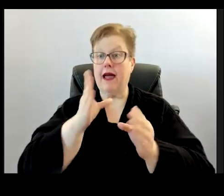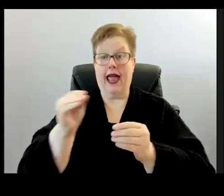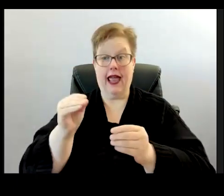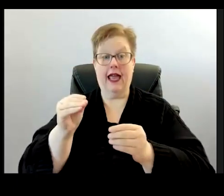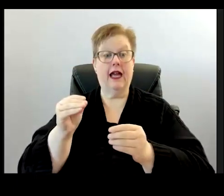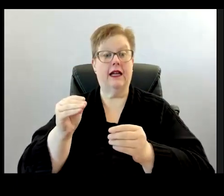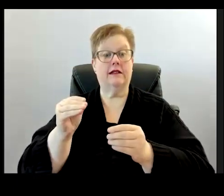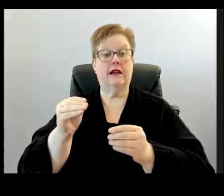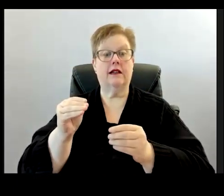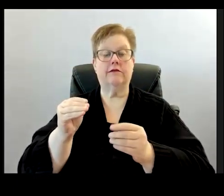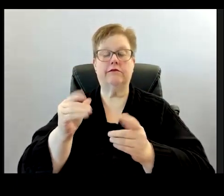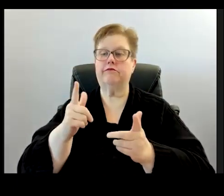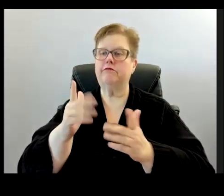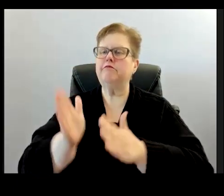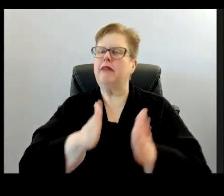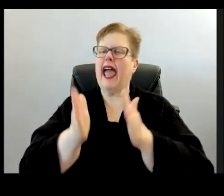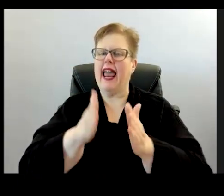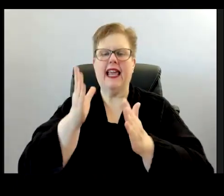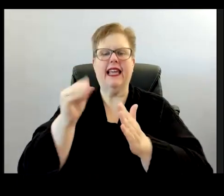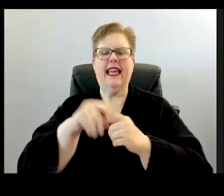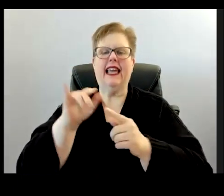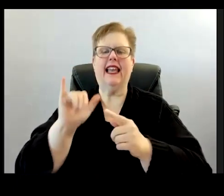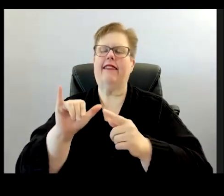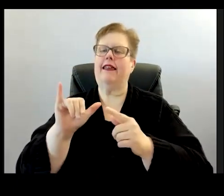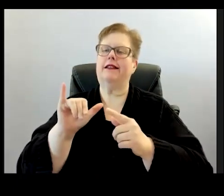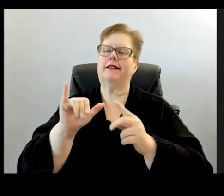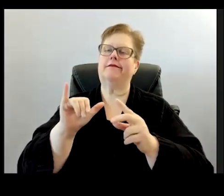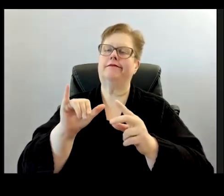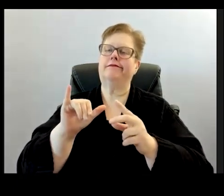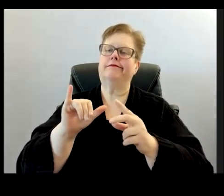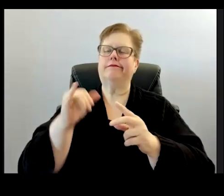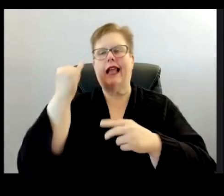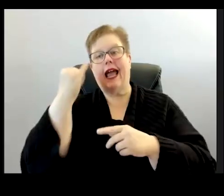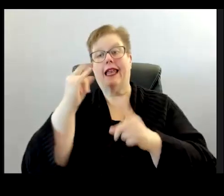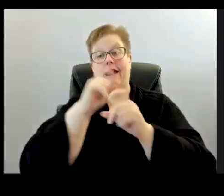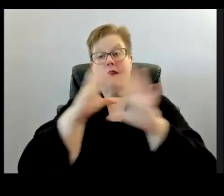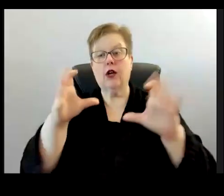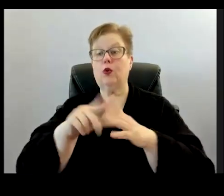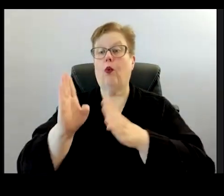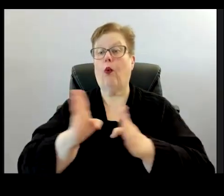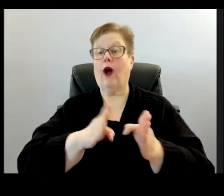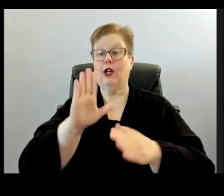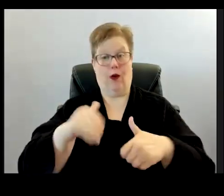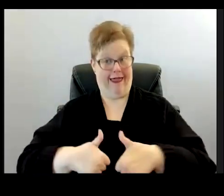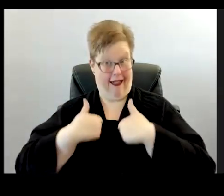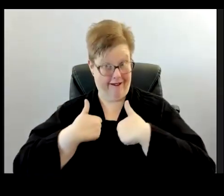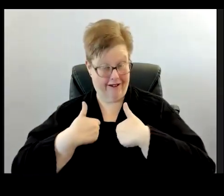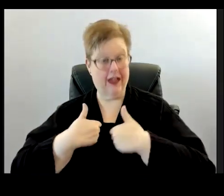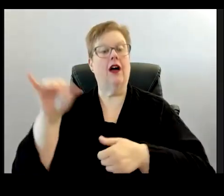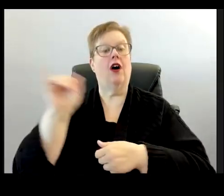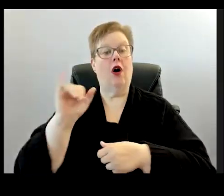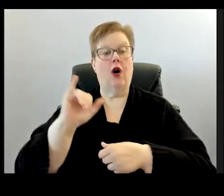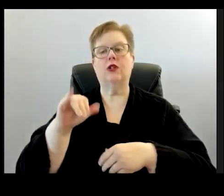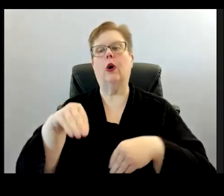the scheme or framework of organizing your life, as well as